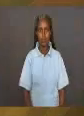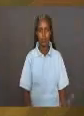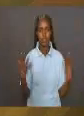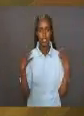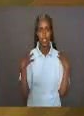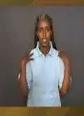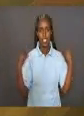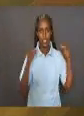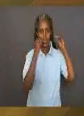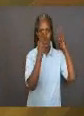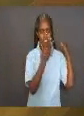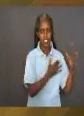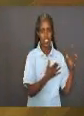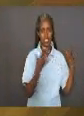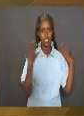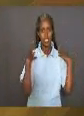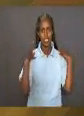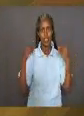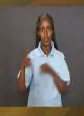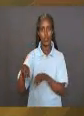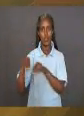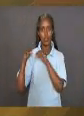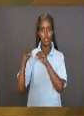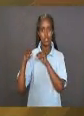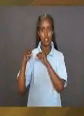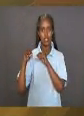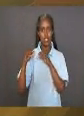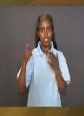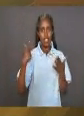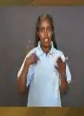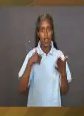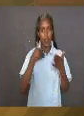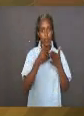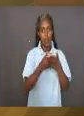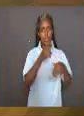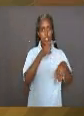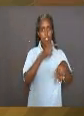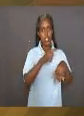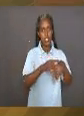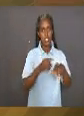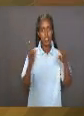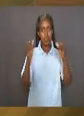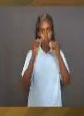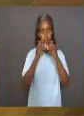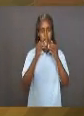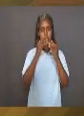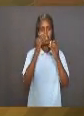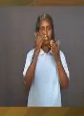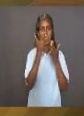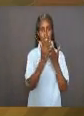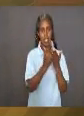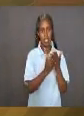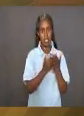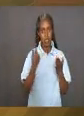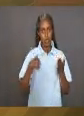Hello, teacher. Hello, students. In our most recent mathematics lesson,